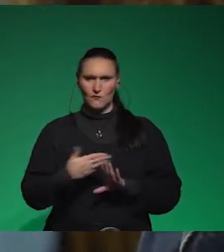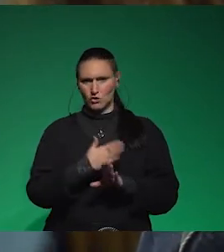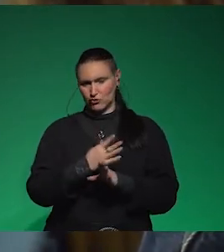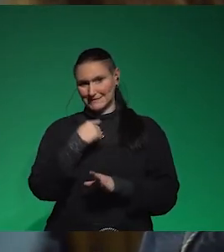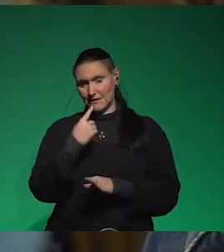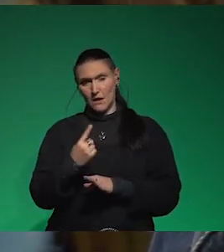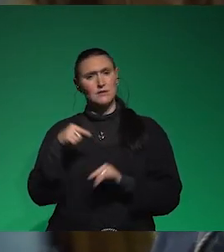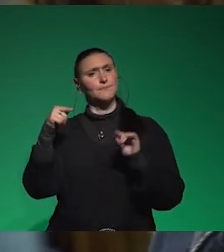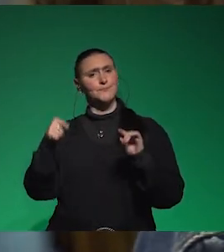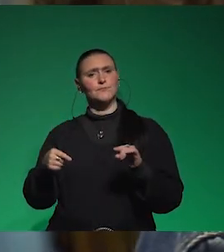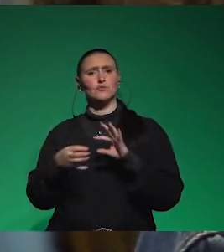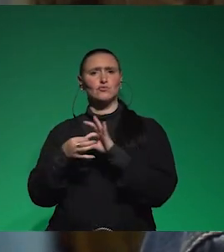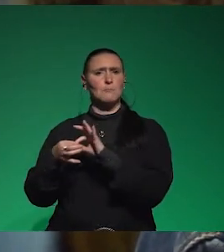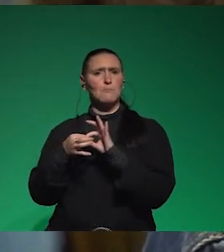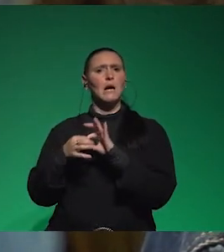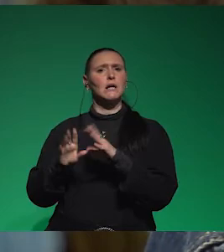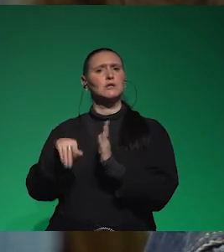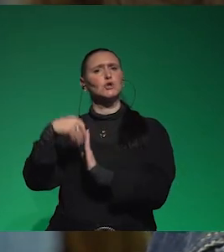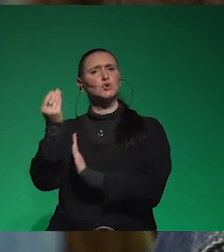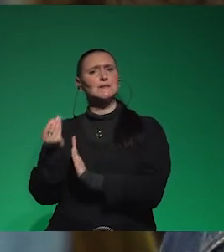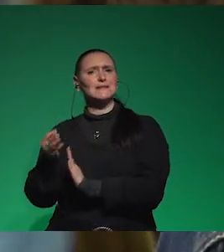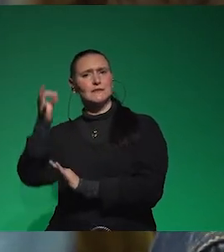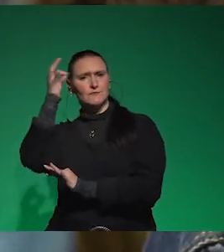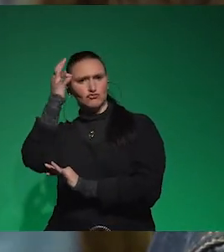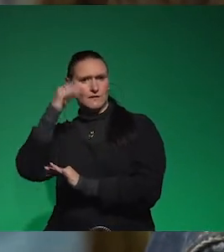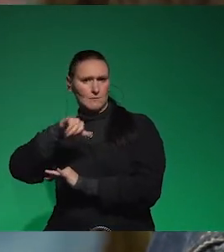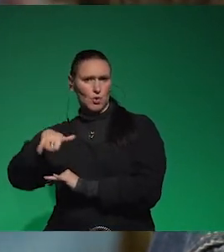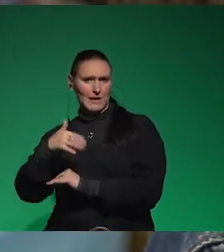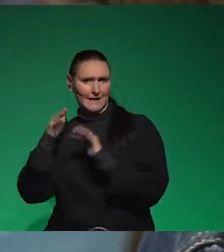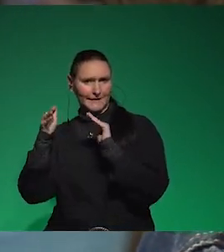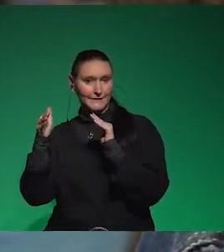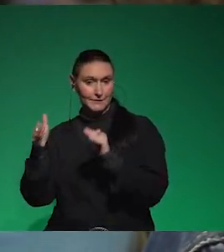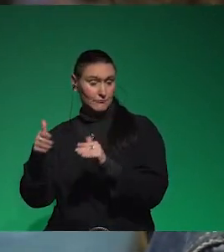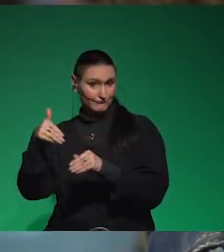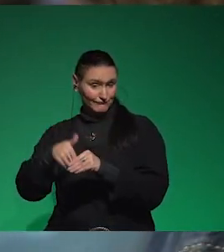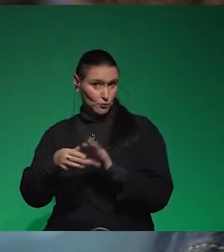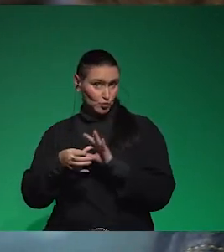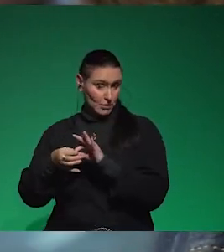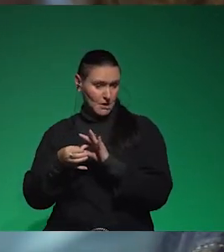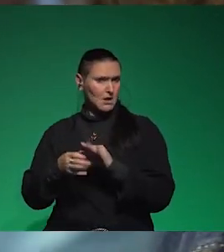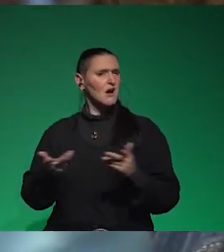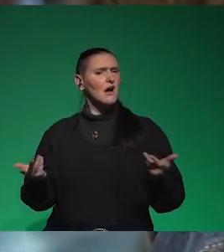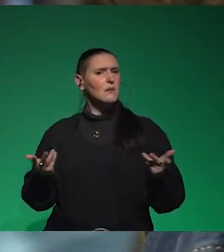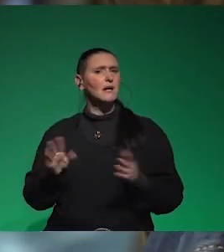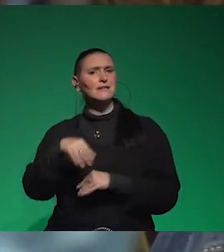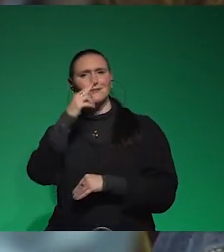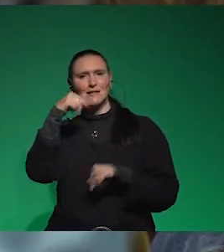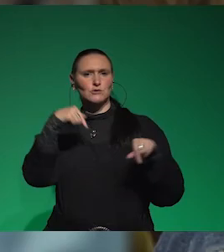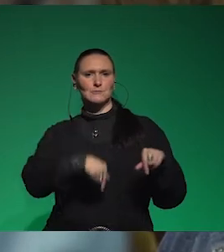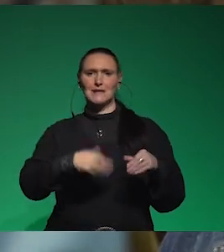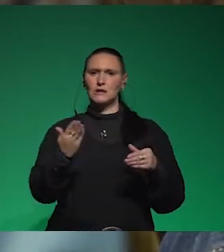You said this is a scientific project that you're conducting. Yes, and I would like to